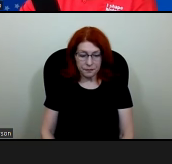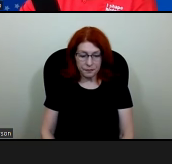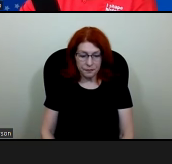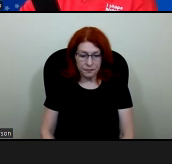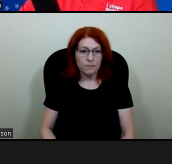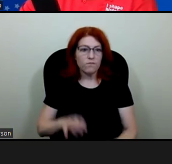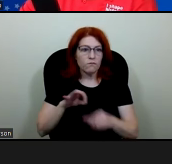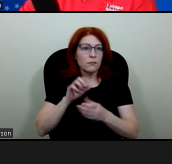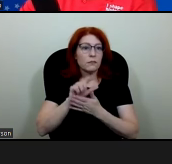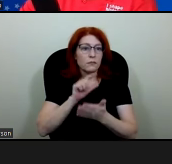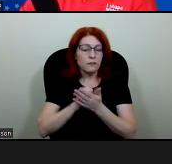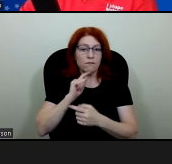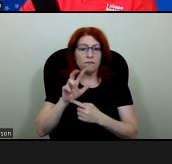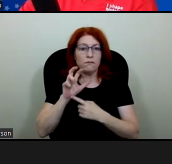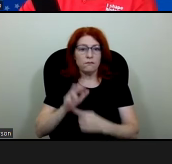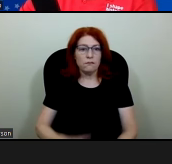laws for 300.